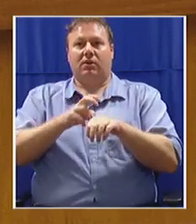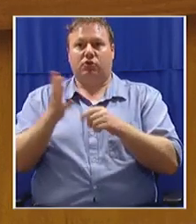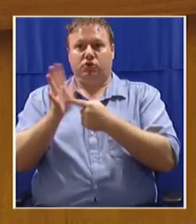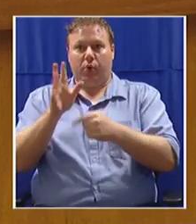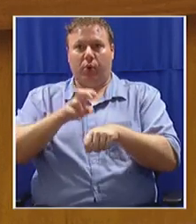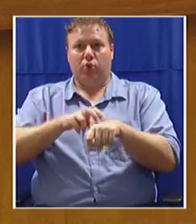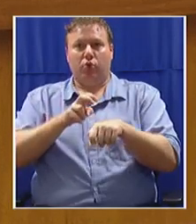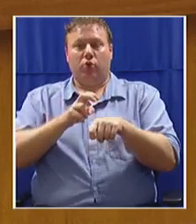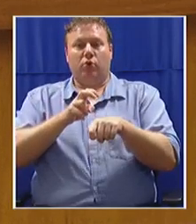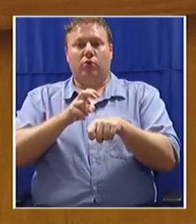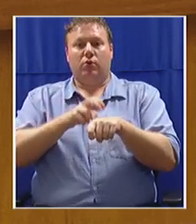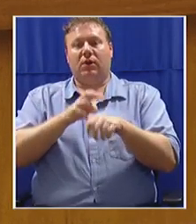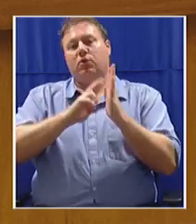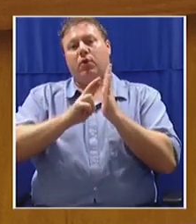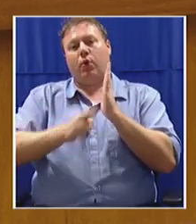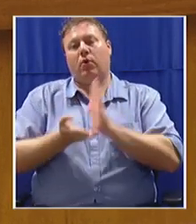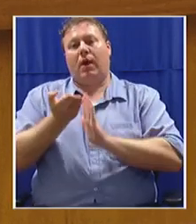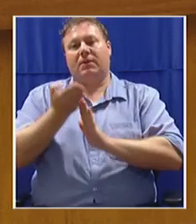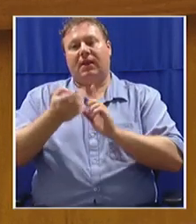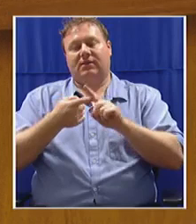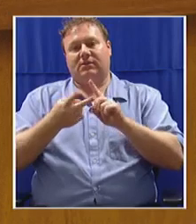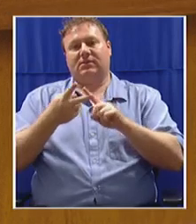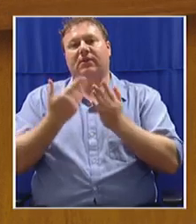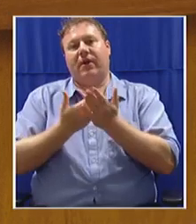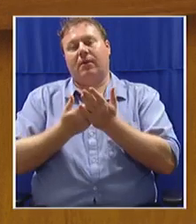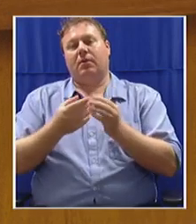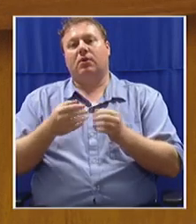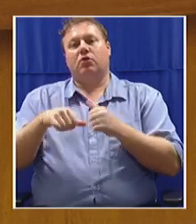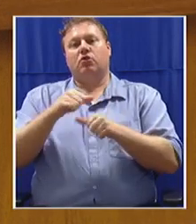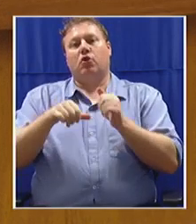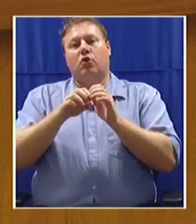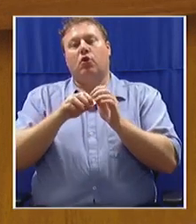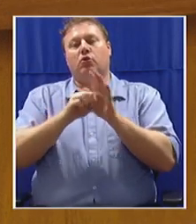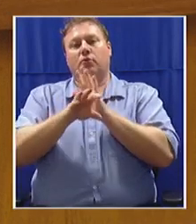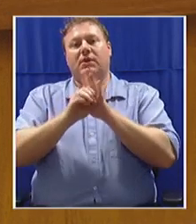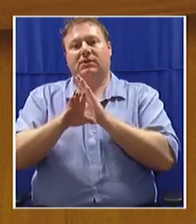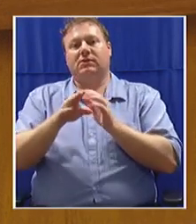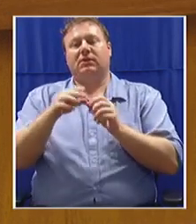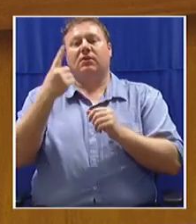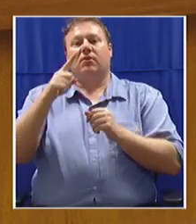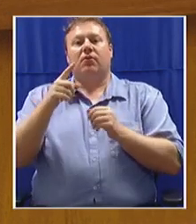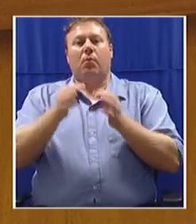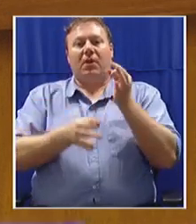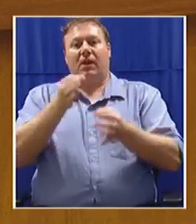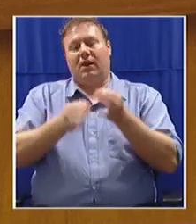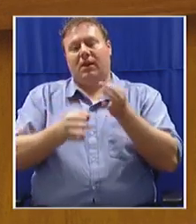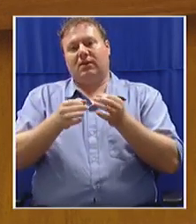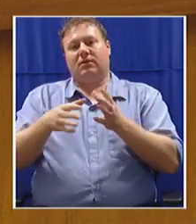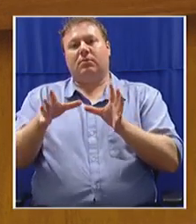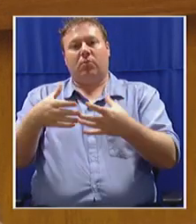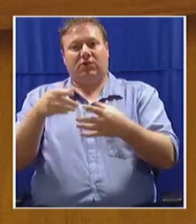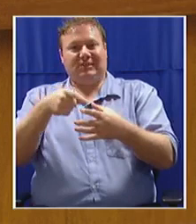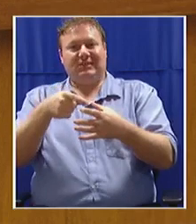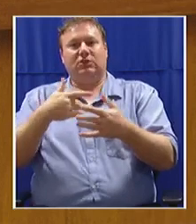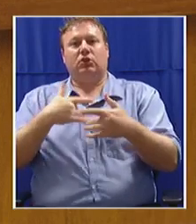and be made available on social media platforms of the political party concerned 2 months before